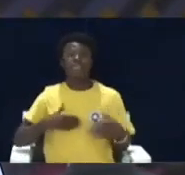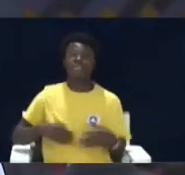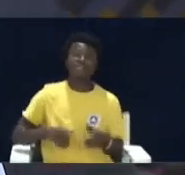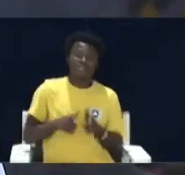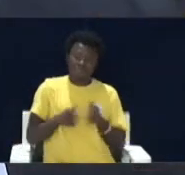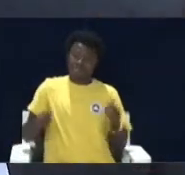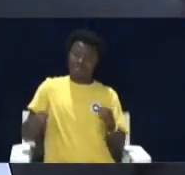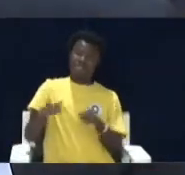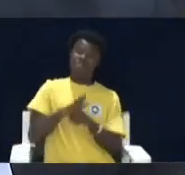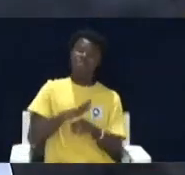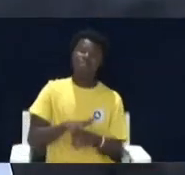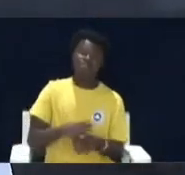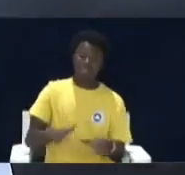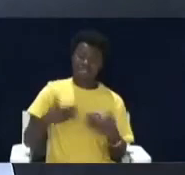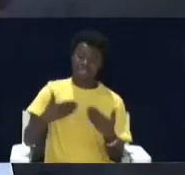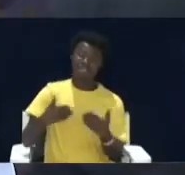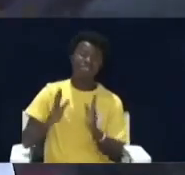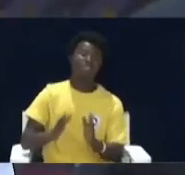grateful giver.